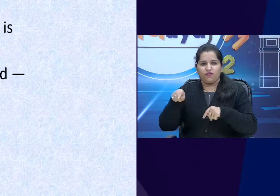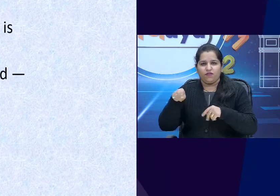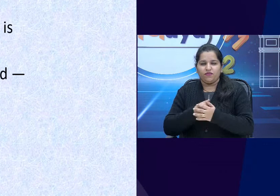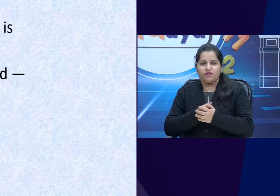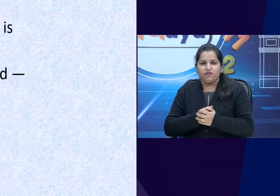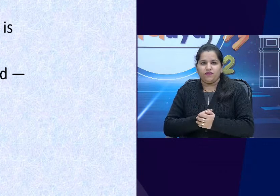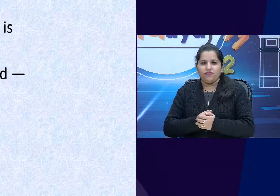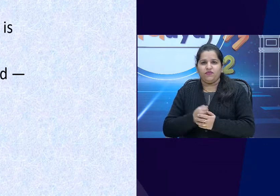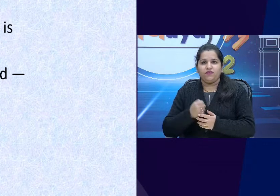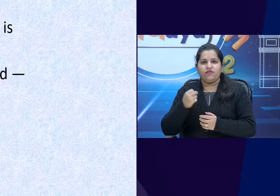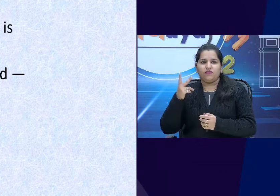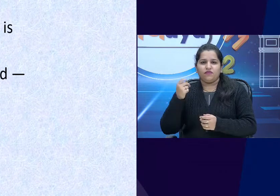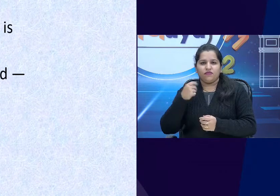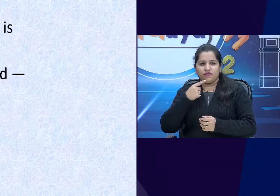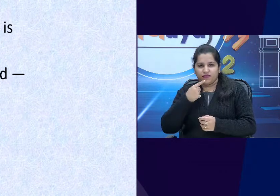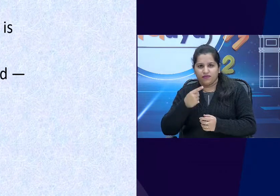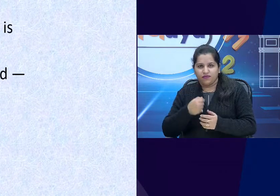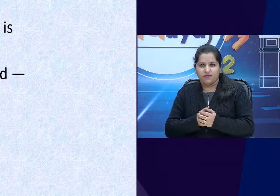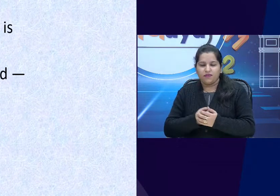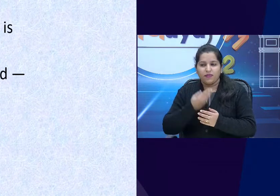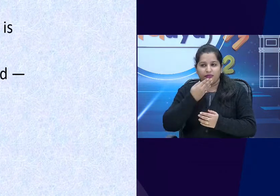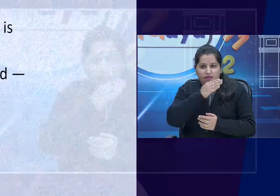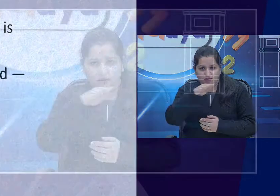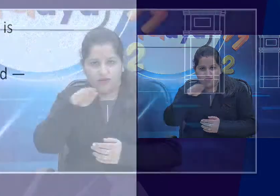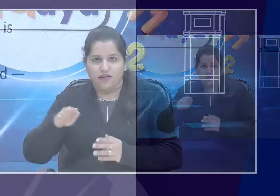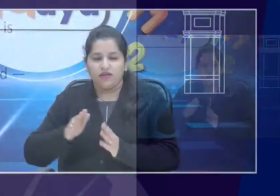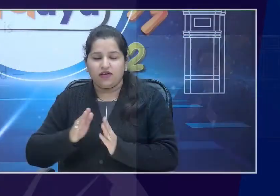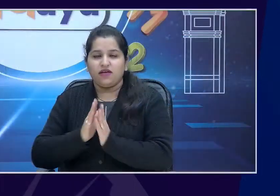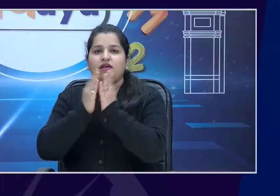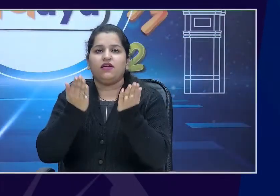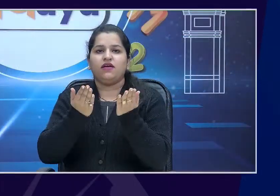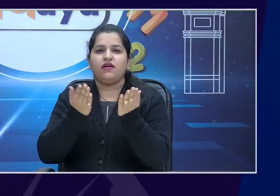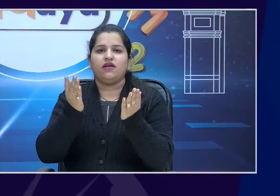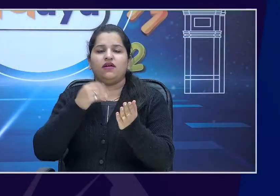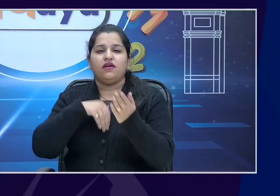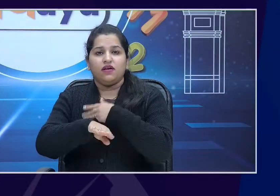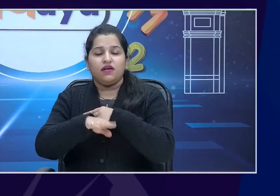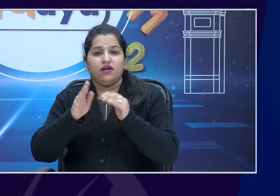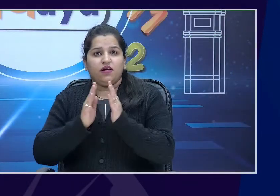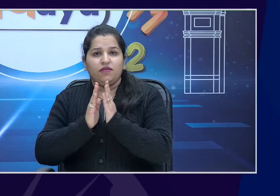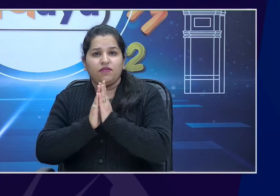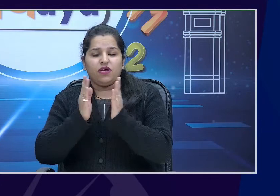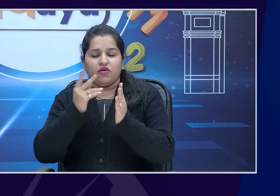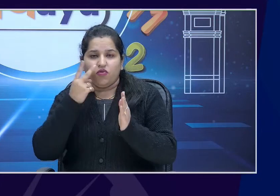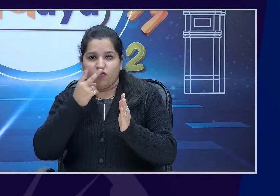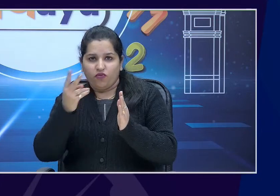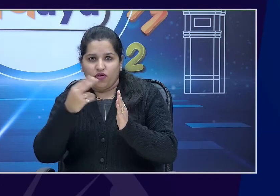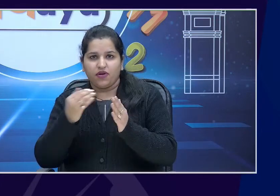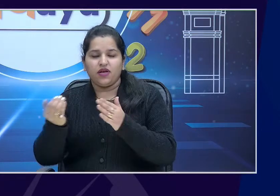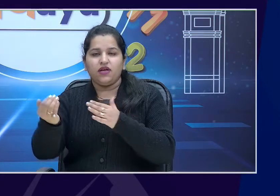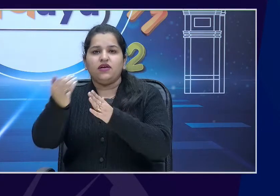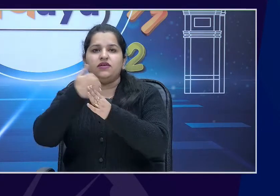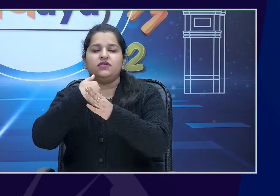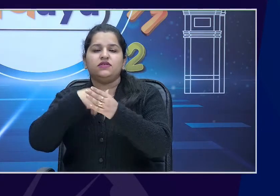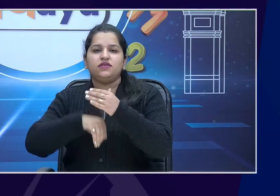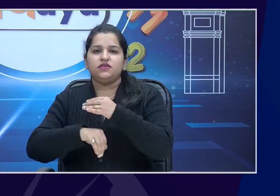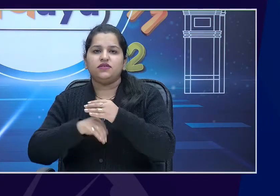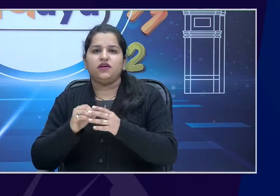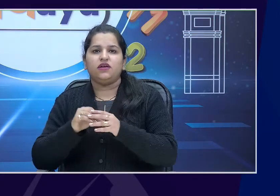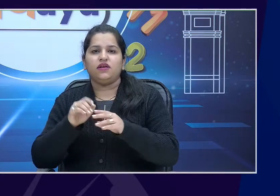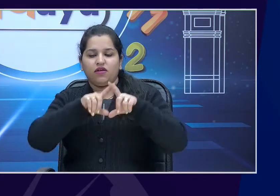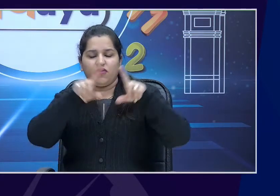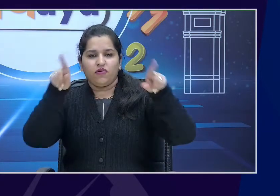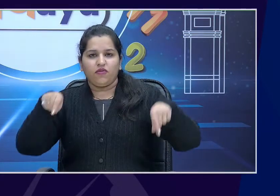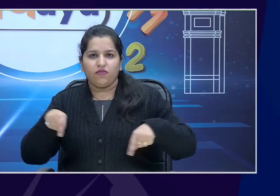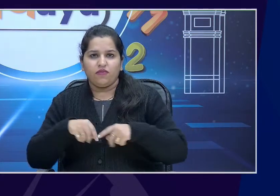Okay? Okay, ma'am. So student can do this homework and modified homework, and then you can send in a format. You can mention